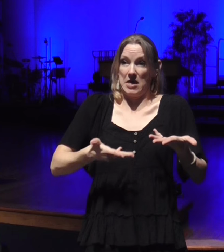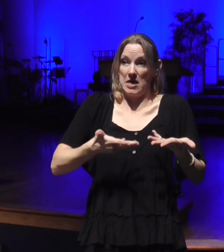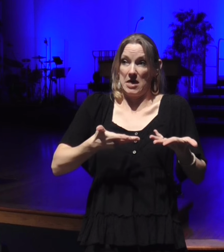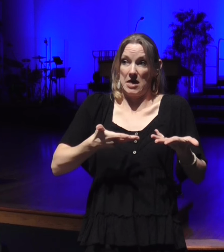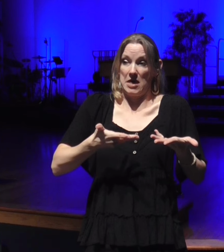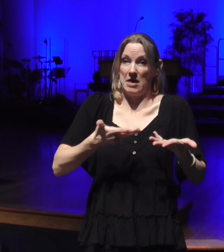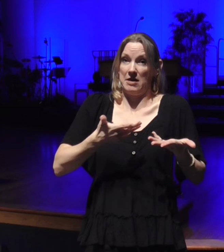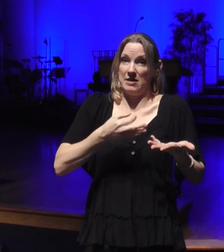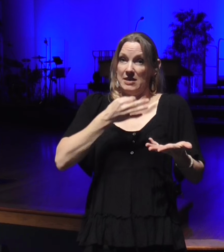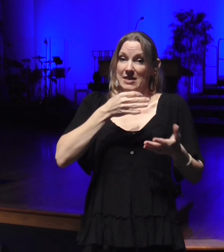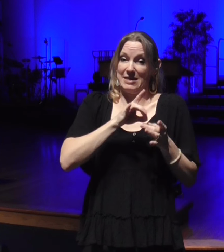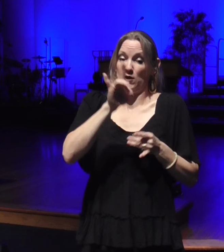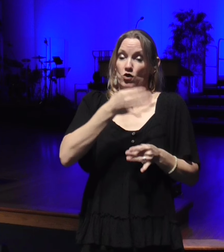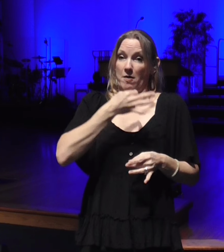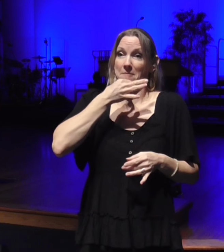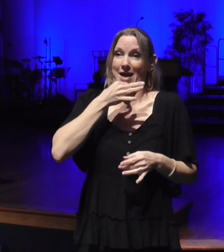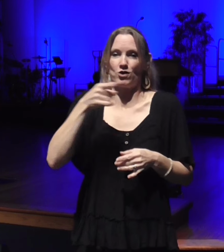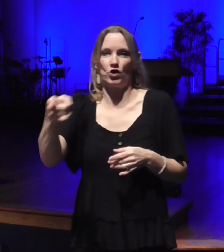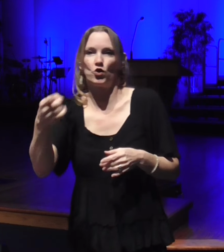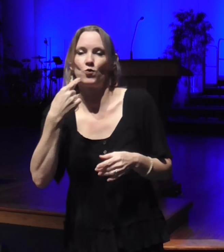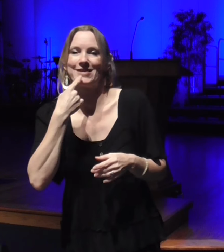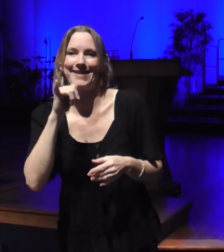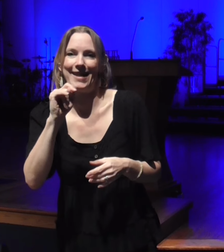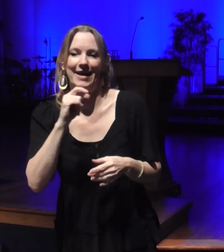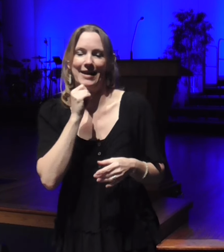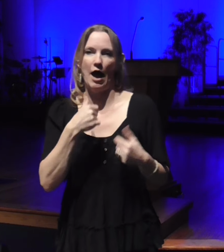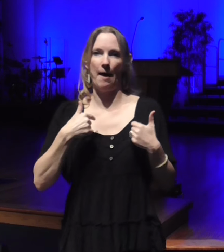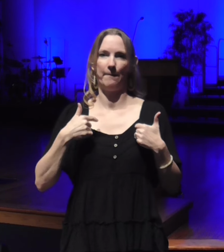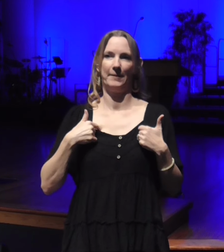okay, you said it, I would never say it of myself.